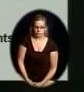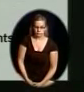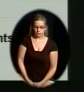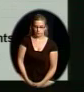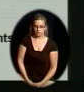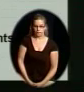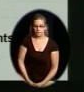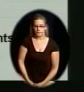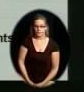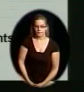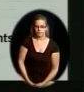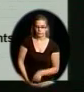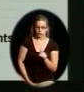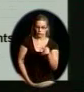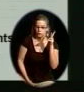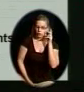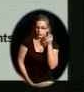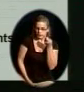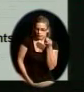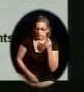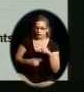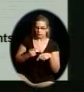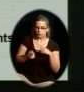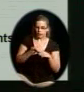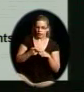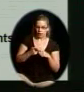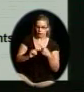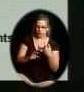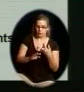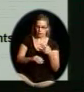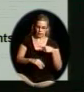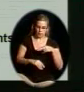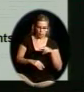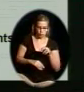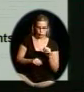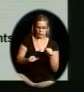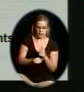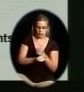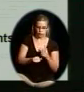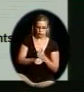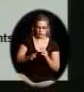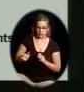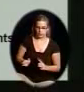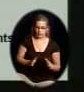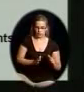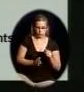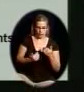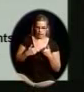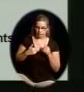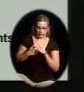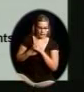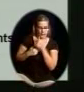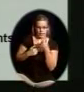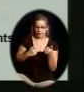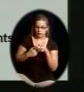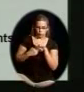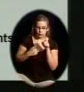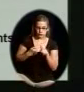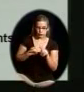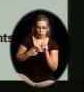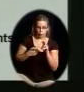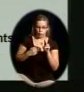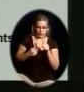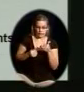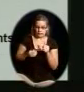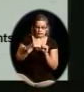Stepping back for just a moment, you've heard just a little bit about the pre-algebra action plan. Do you have any questions or